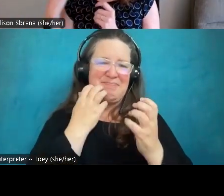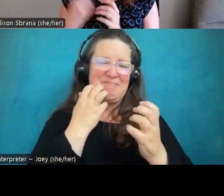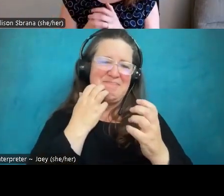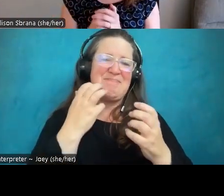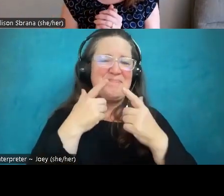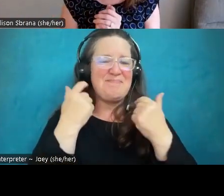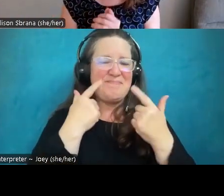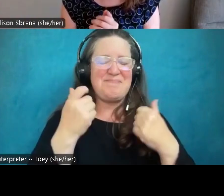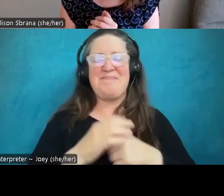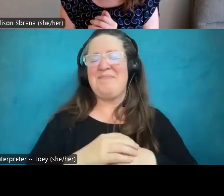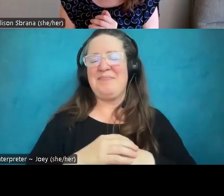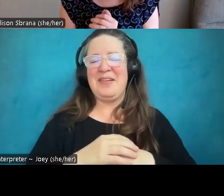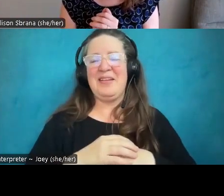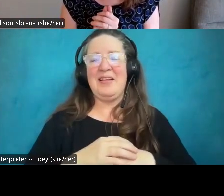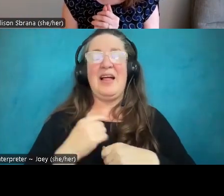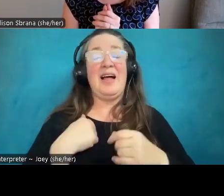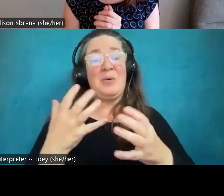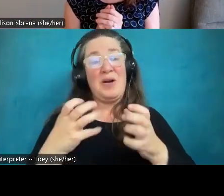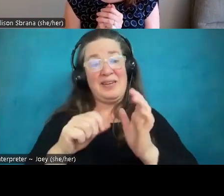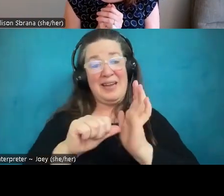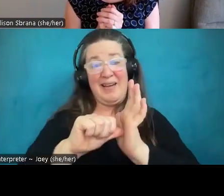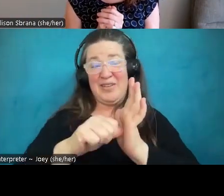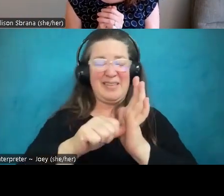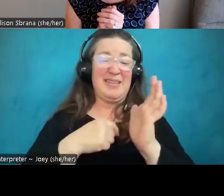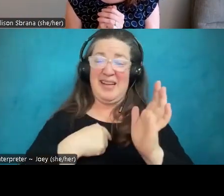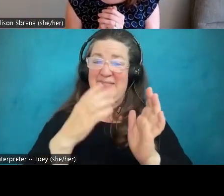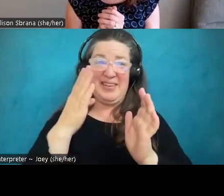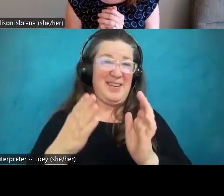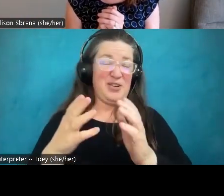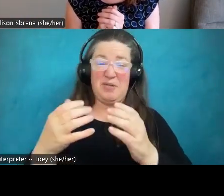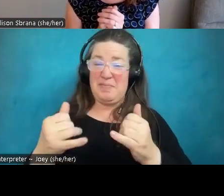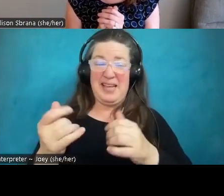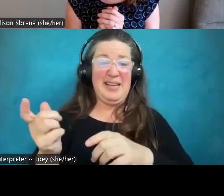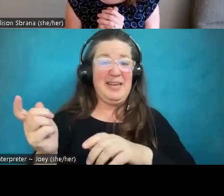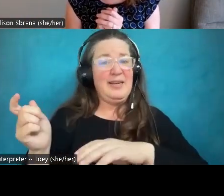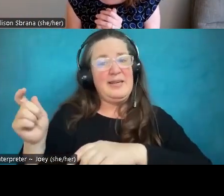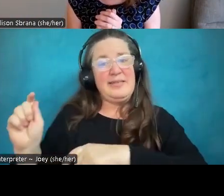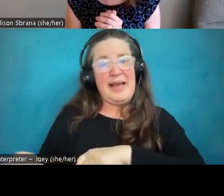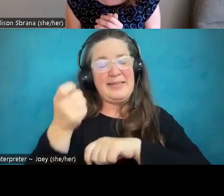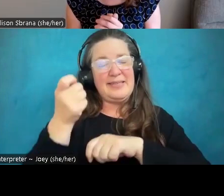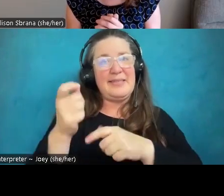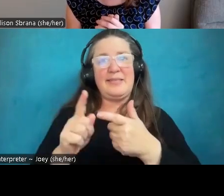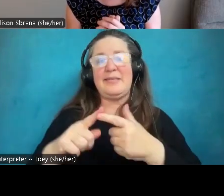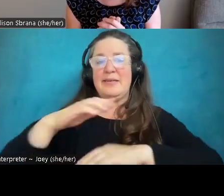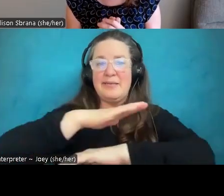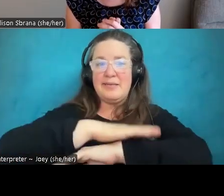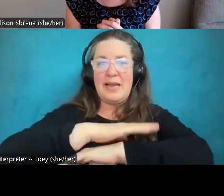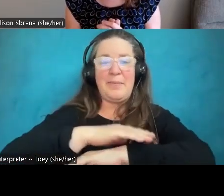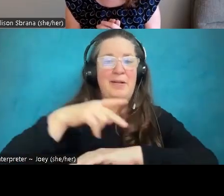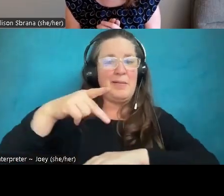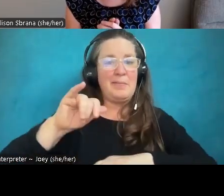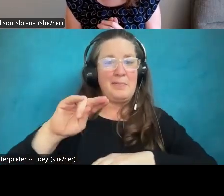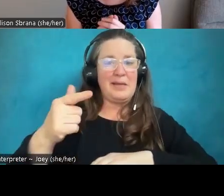So I really want to emphasize I've never played tennis or table tennis or anything like this in my